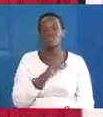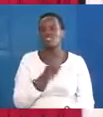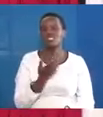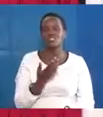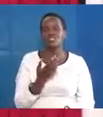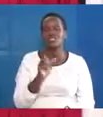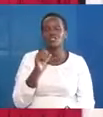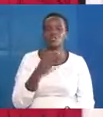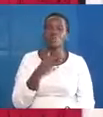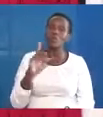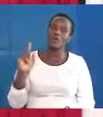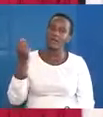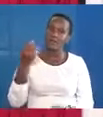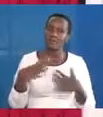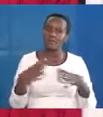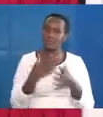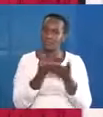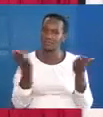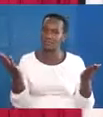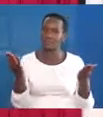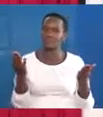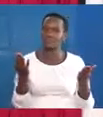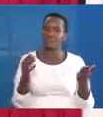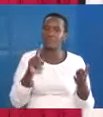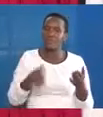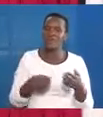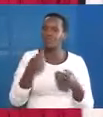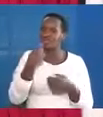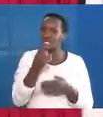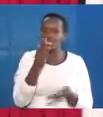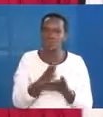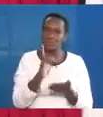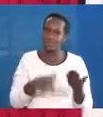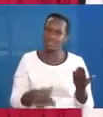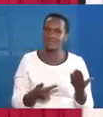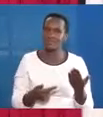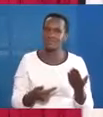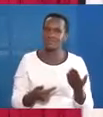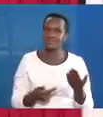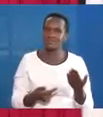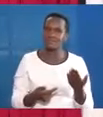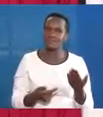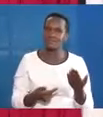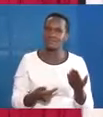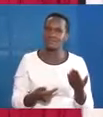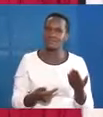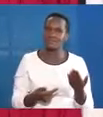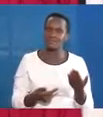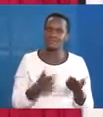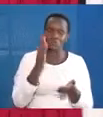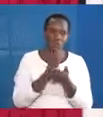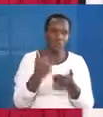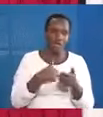Fellow Kenyans, truth be told, we were on the verge of